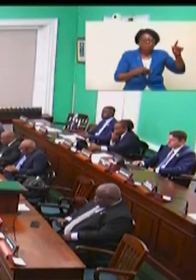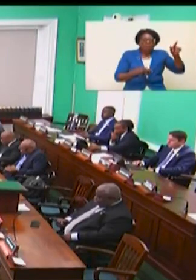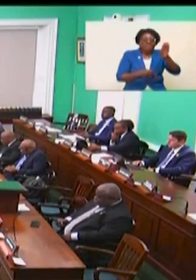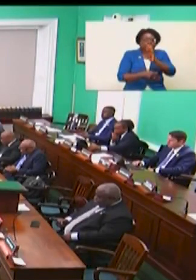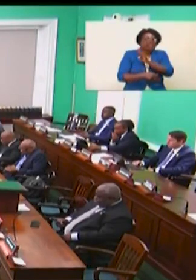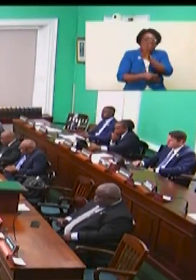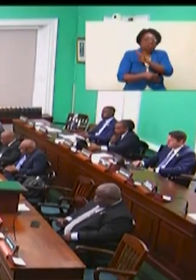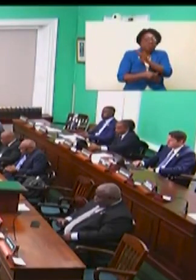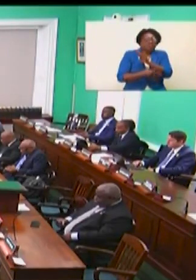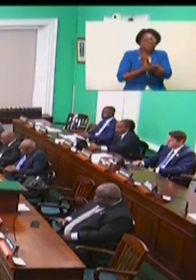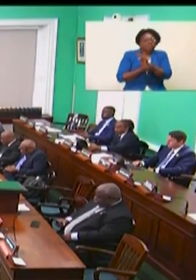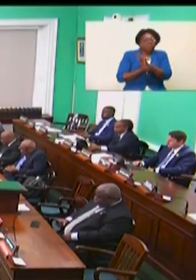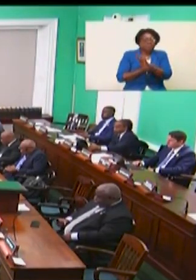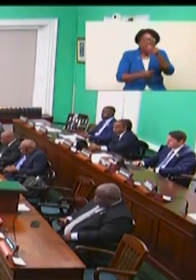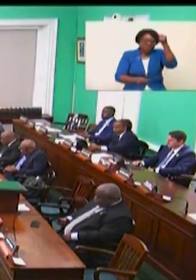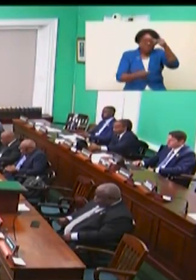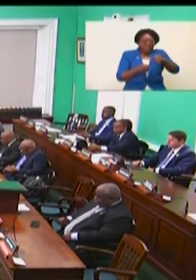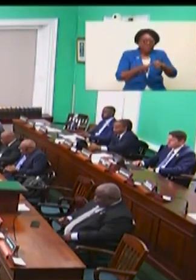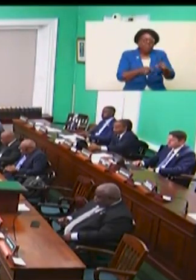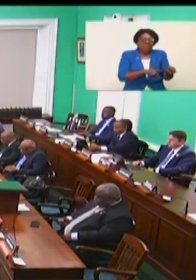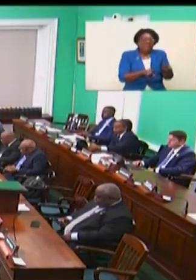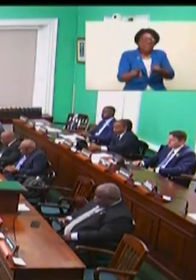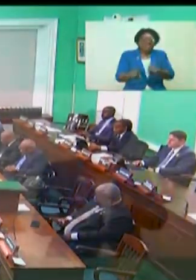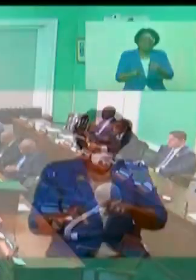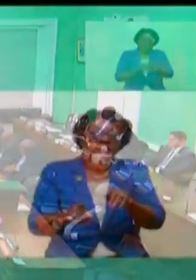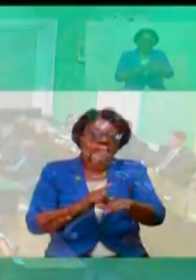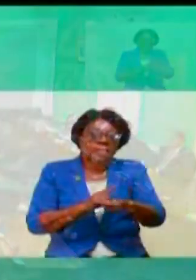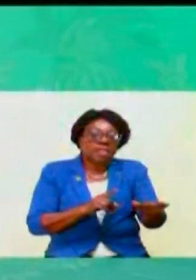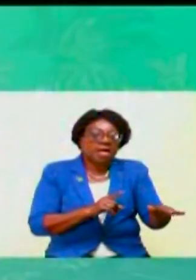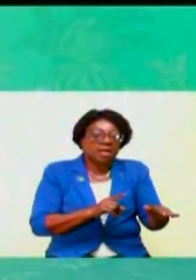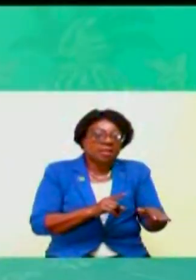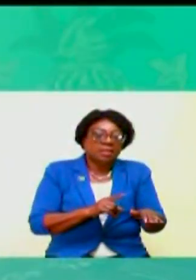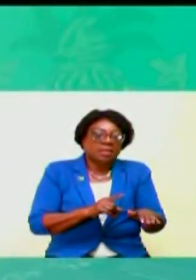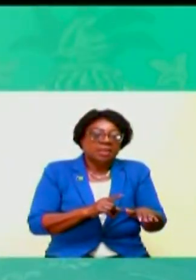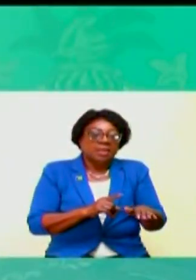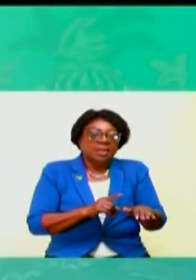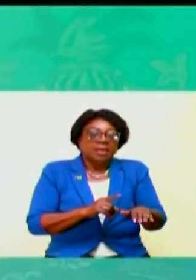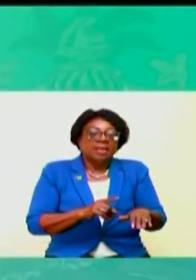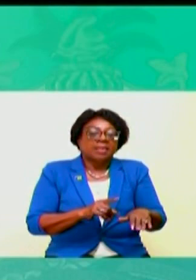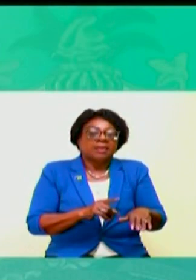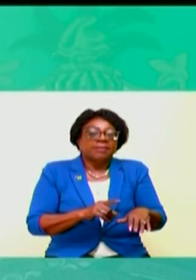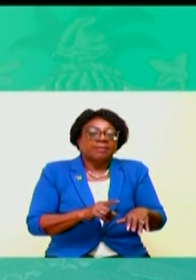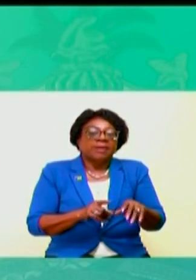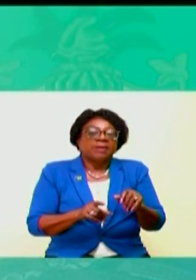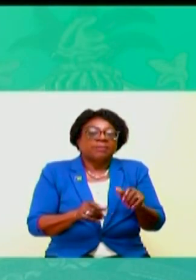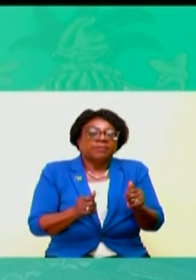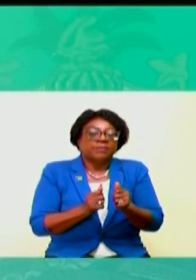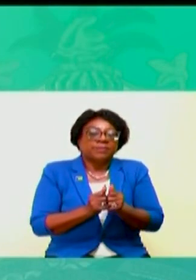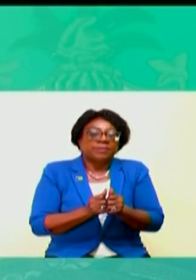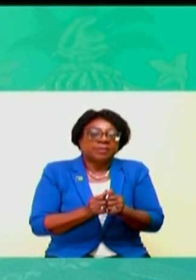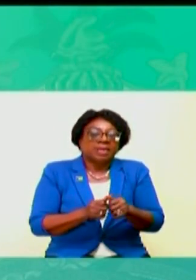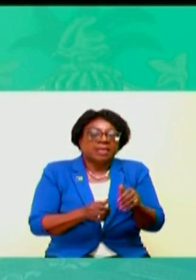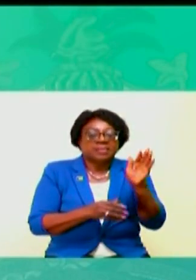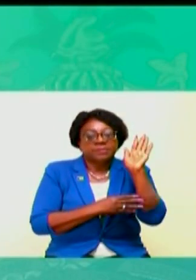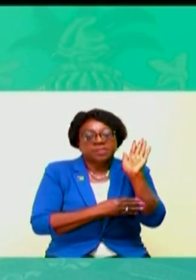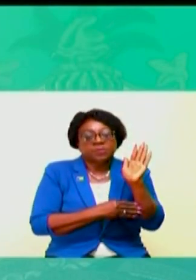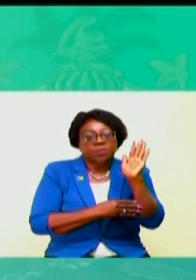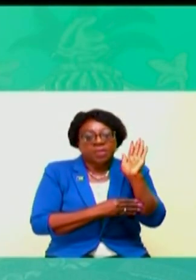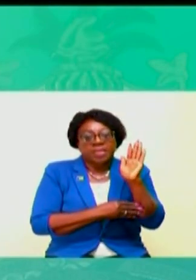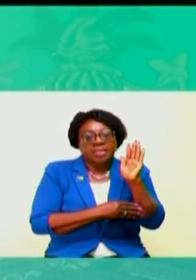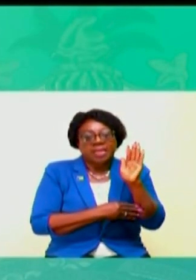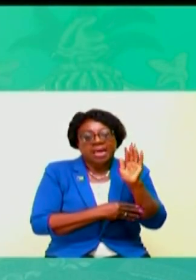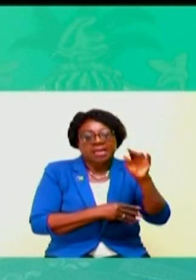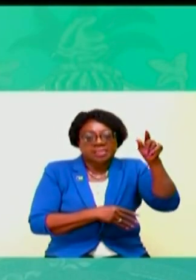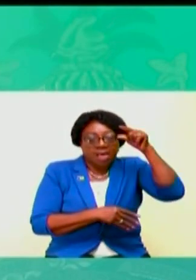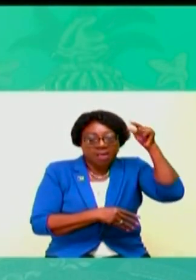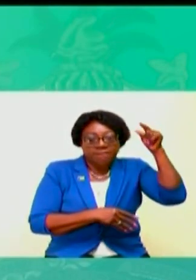child when he was sworn in as Governor General, being on my father's shoulders as he was sworn in as our Governor General. As a matter of